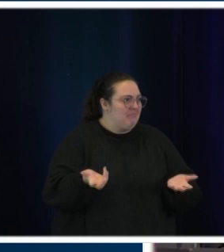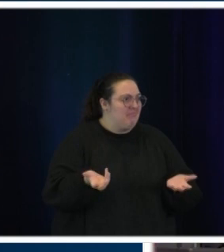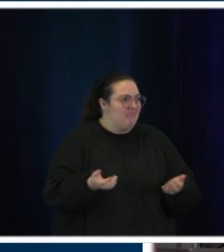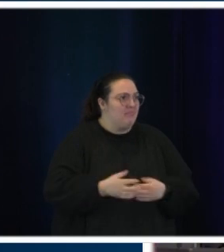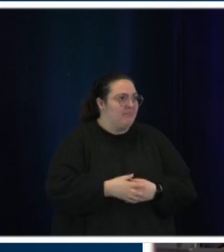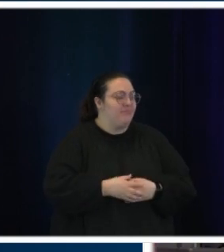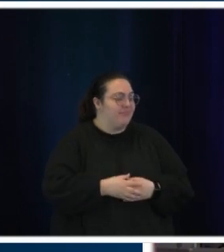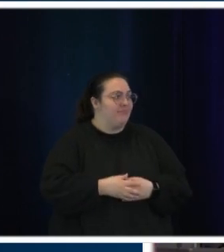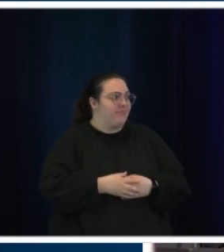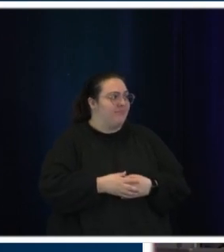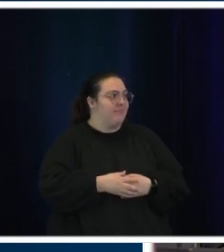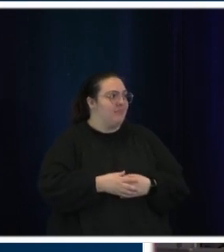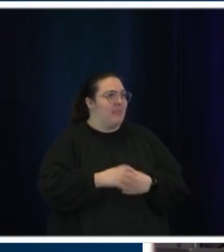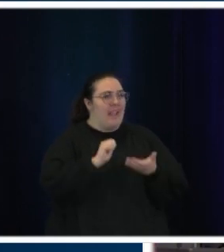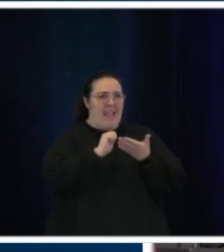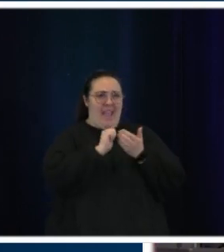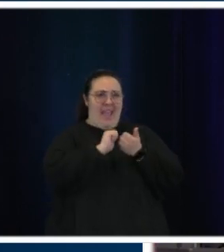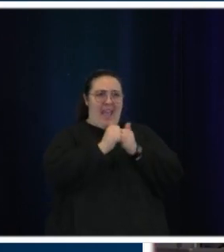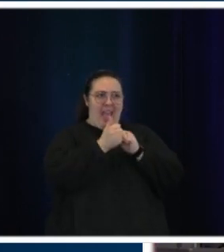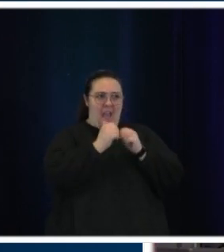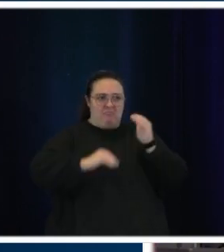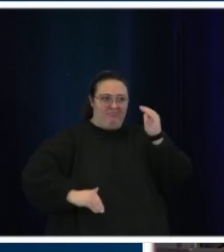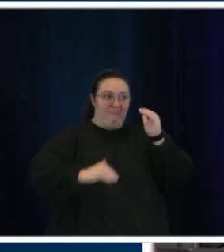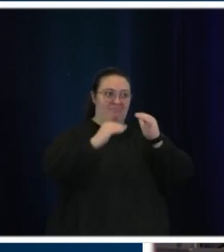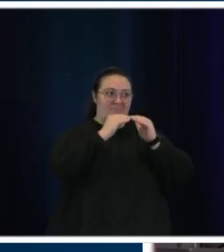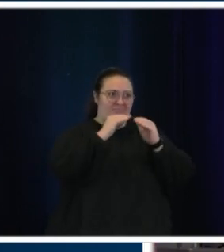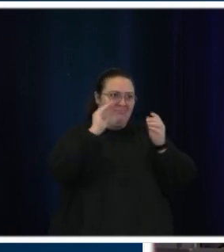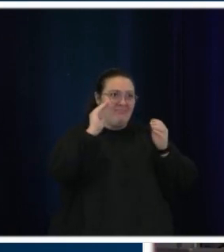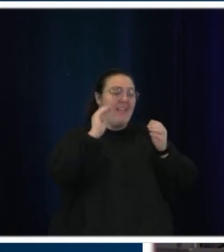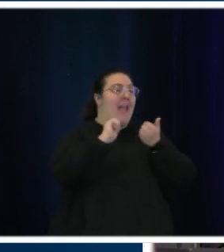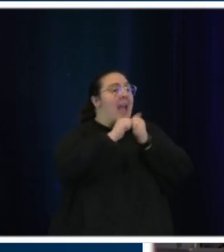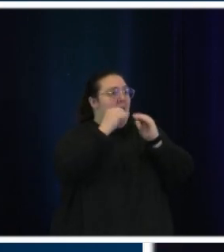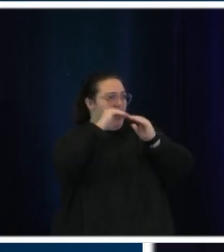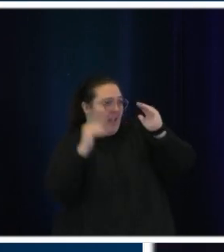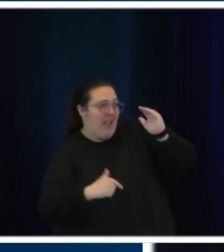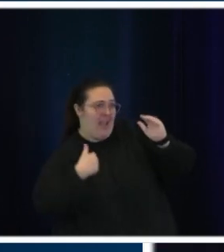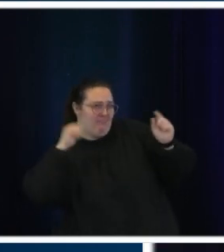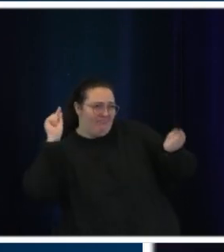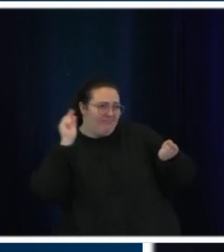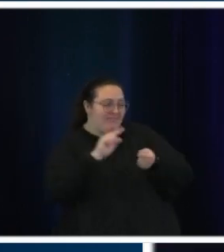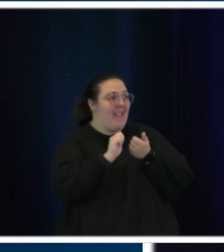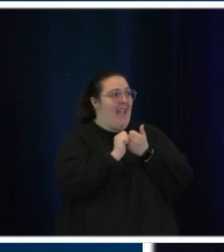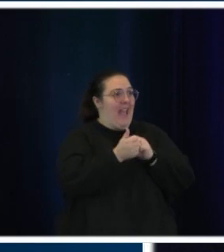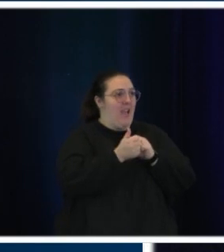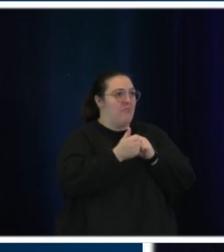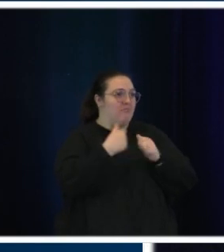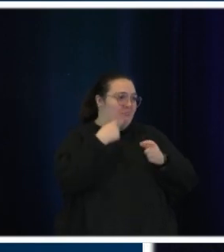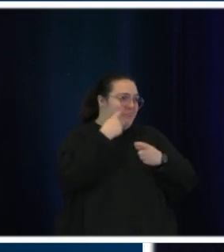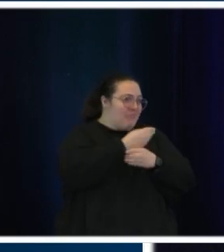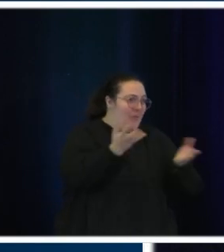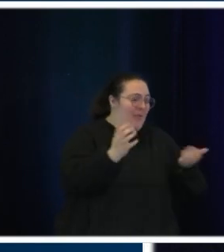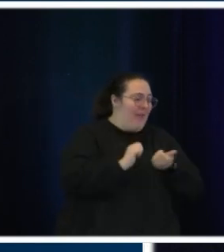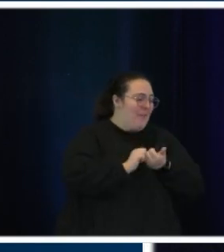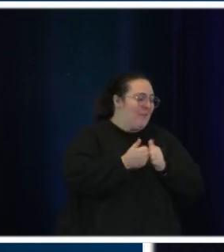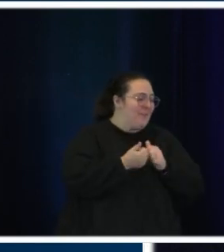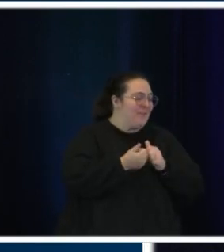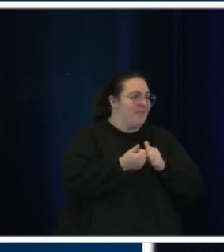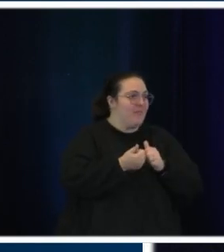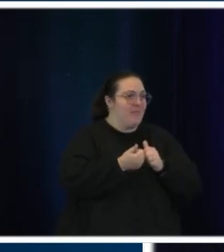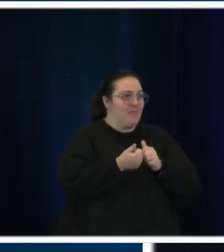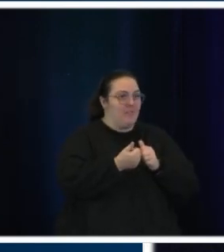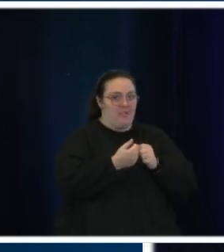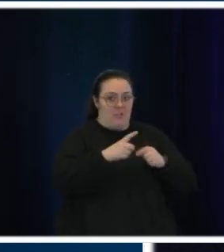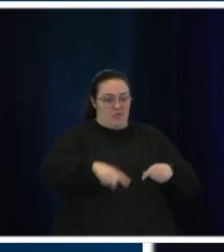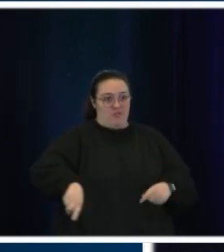reduce some of these disparities and help improve health in our community? So there's something all of us can